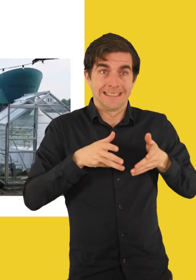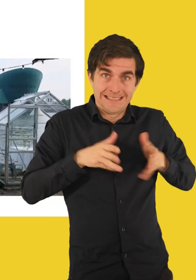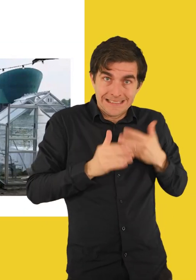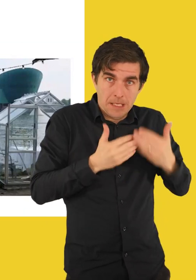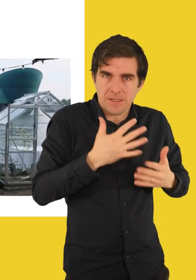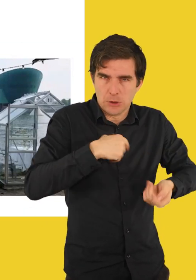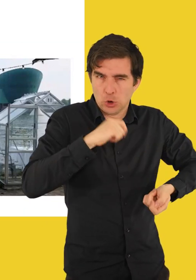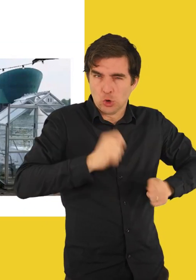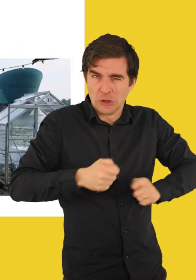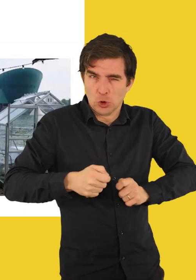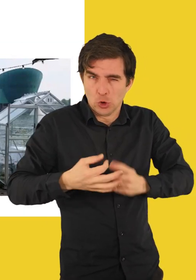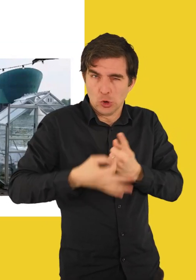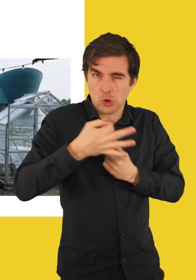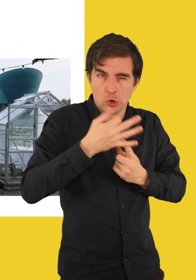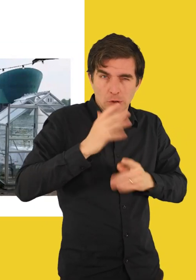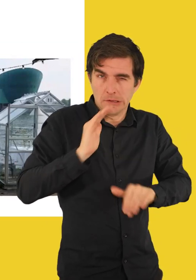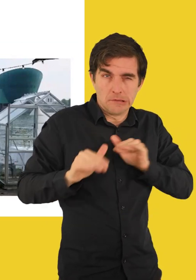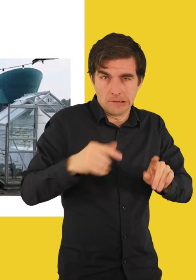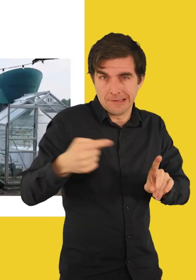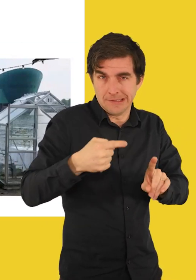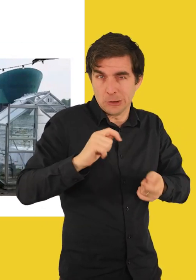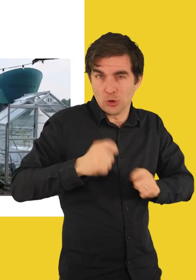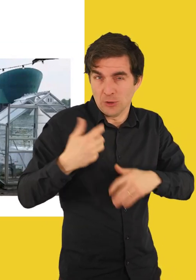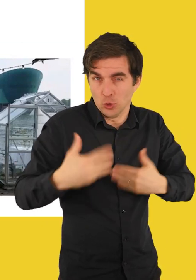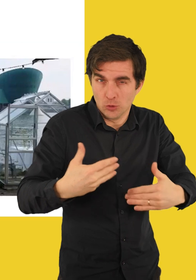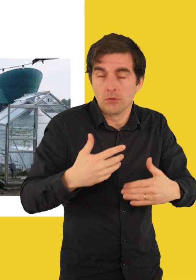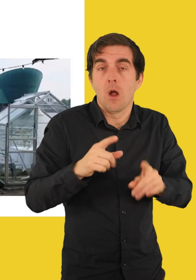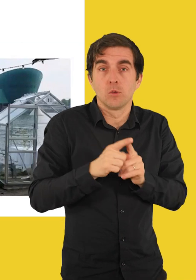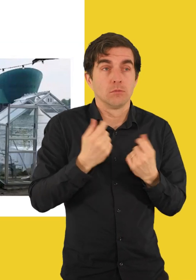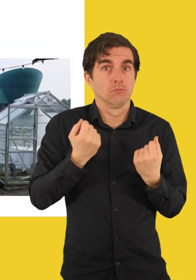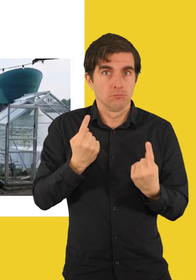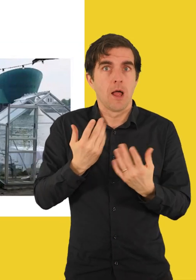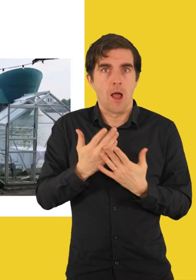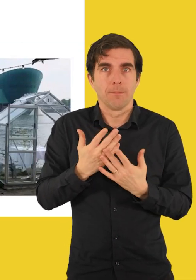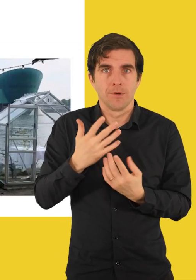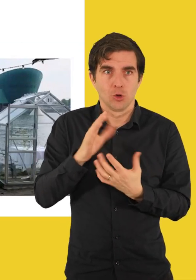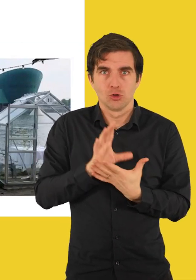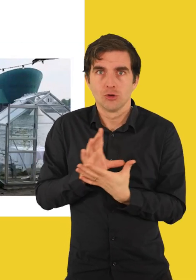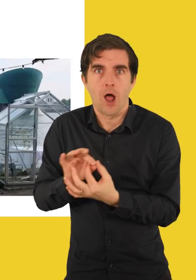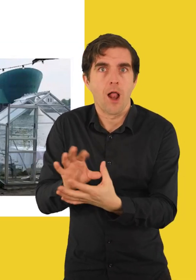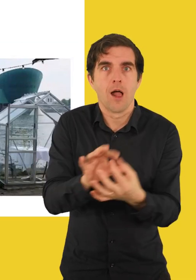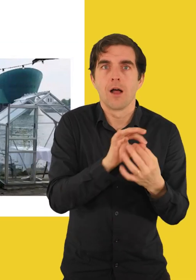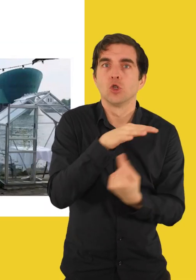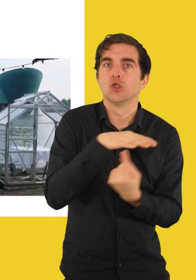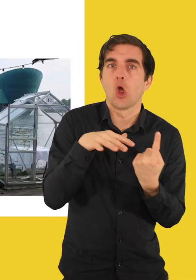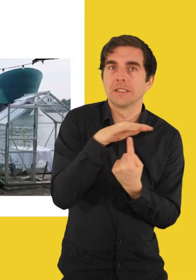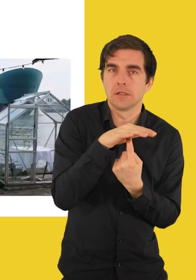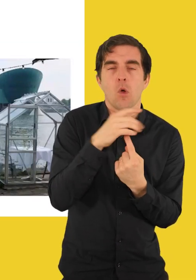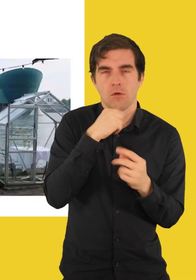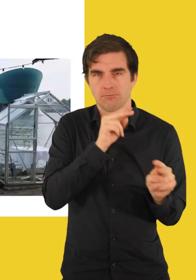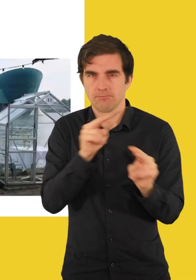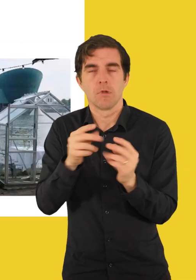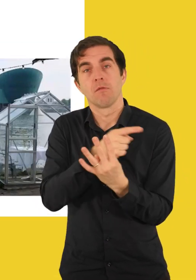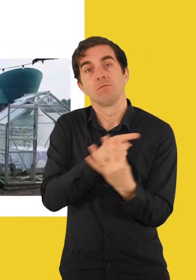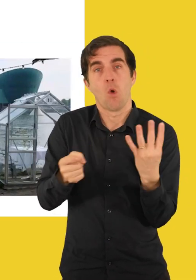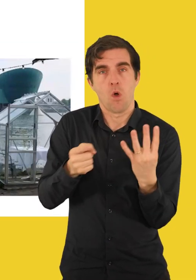contributes to the systemic change that is needed to realize the circular society. And we do it